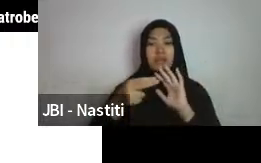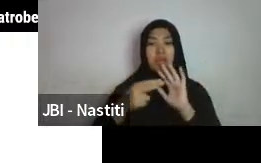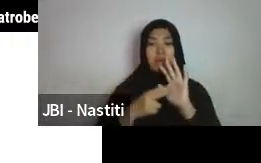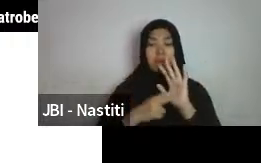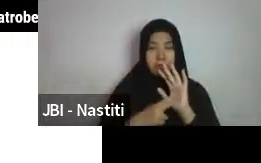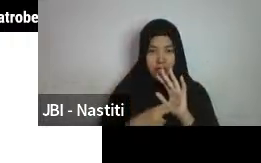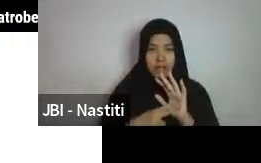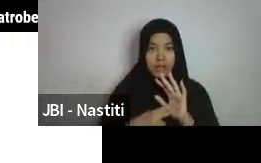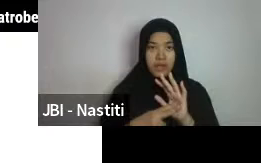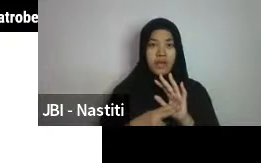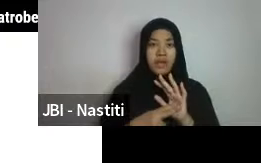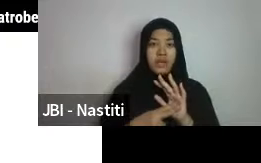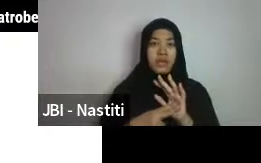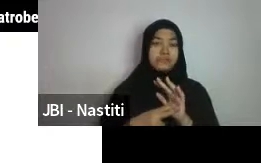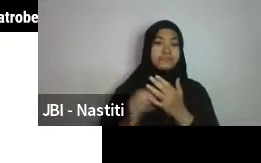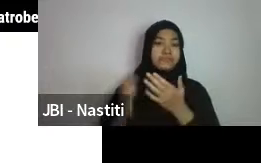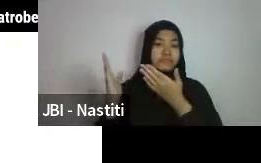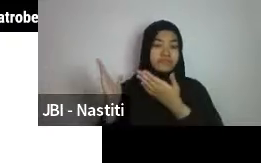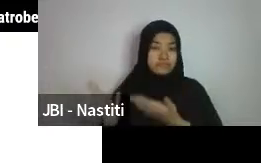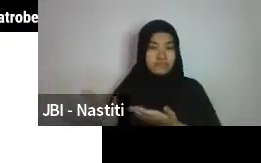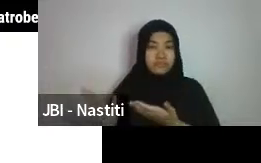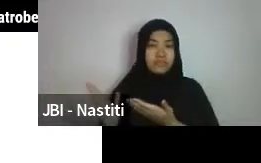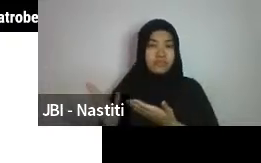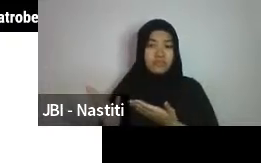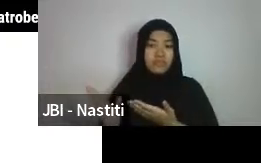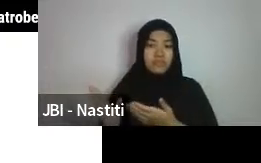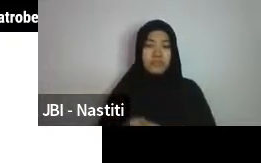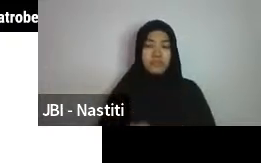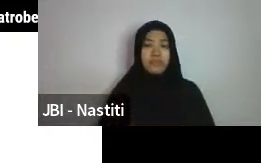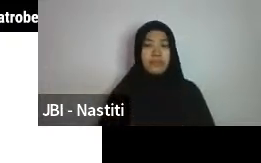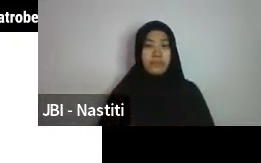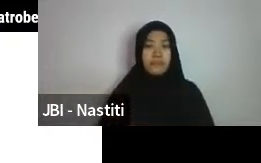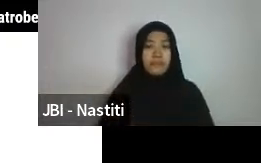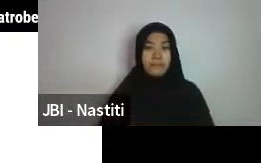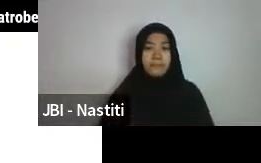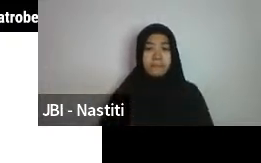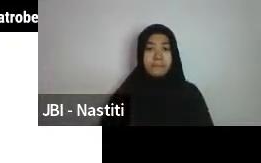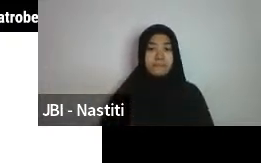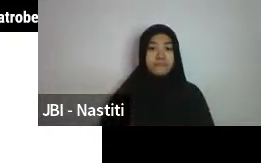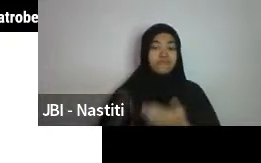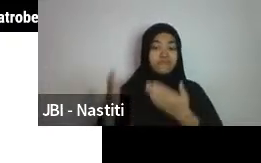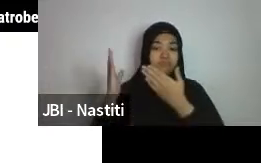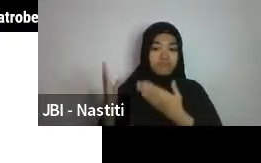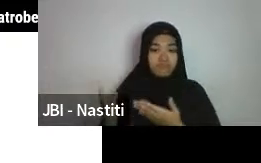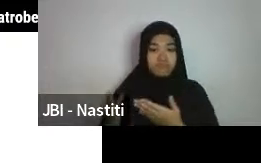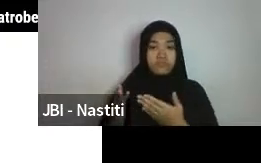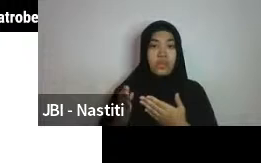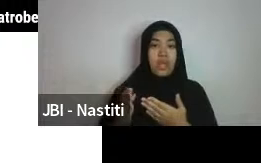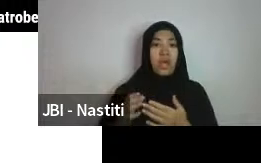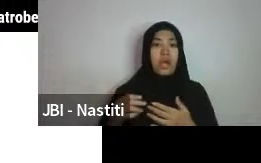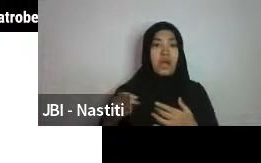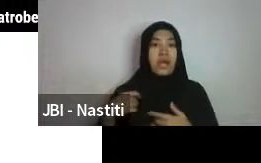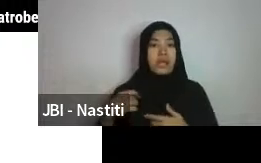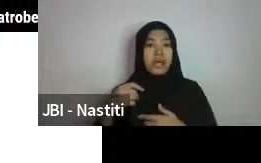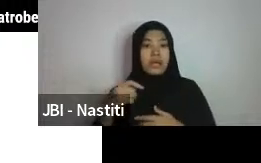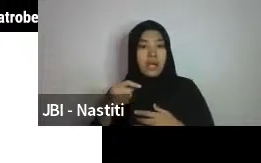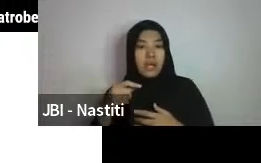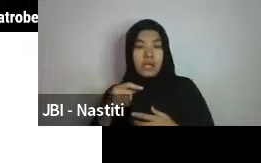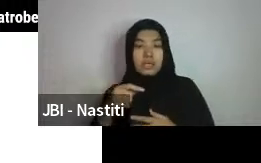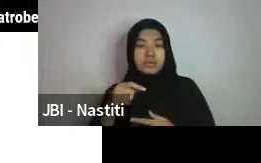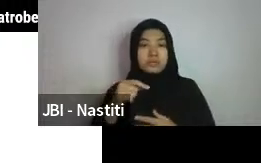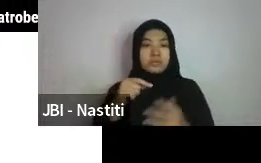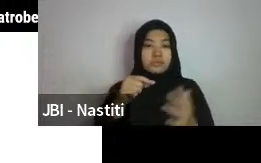disability. Now, within these elements is element 6, which is workforce development and